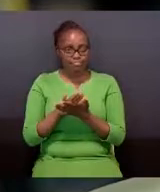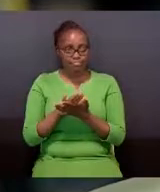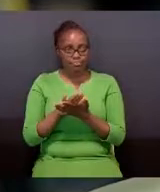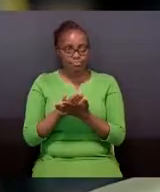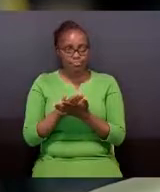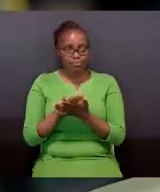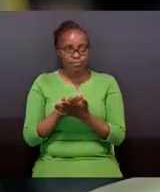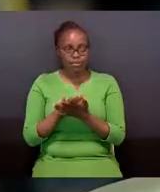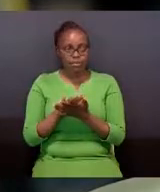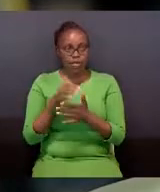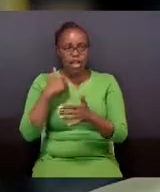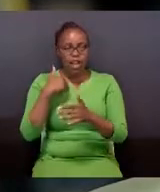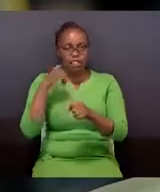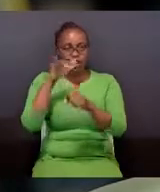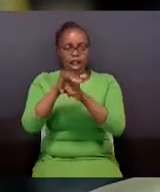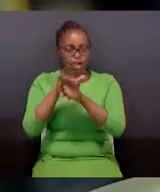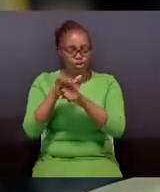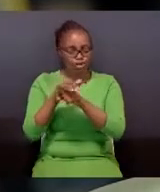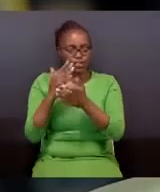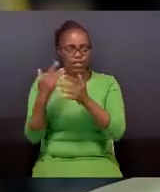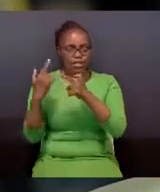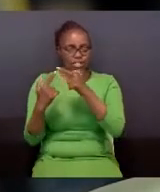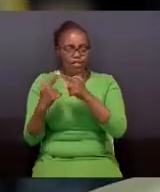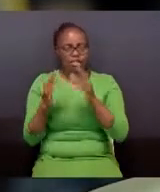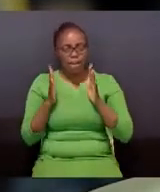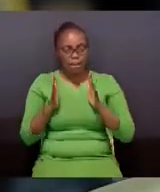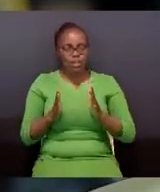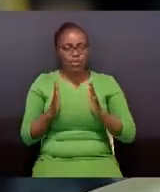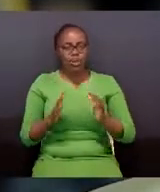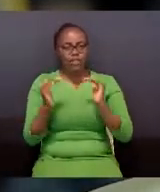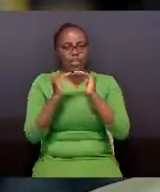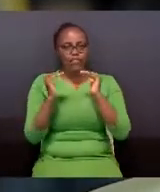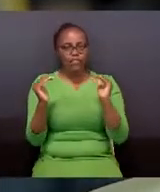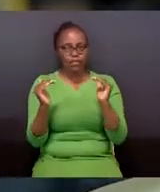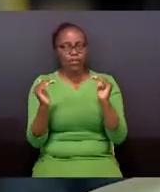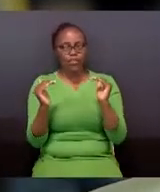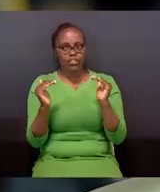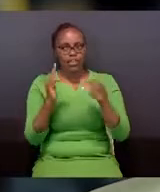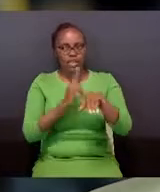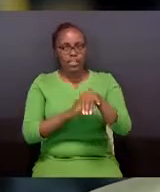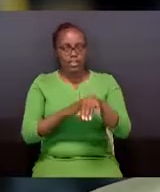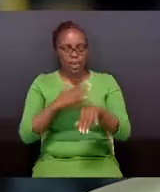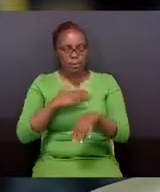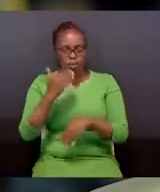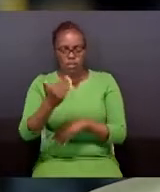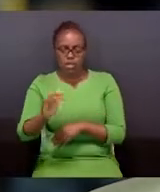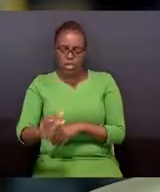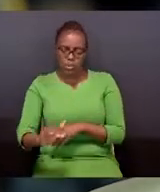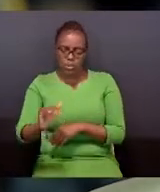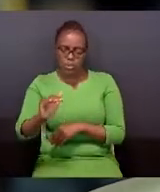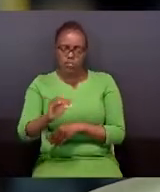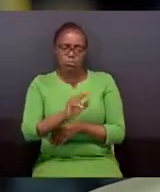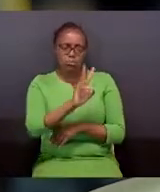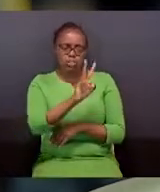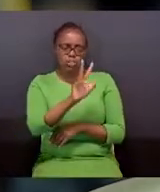with so much I have gone through at a personal level from the time I was young, maybe from